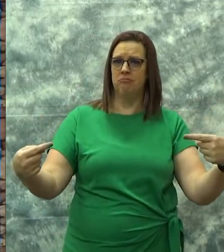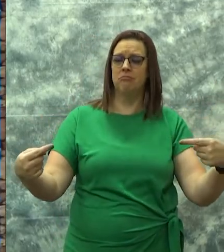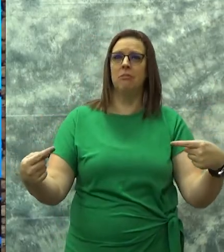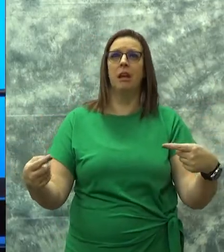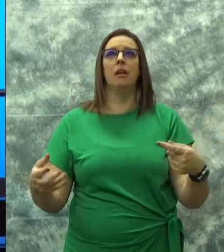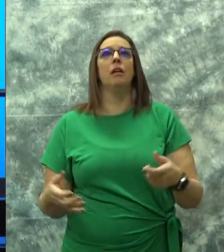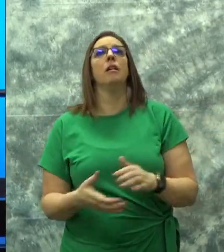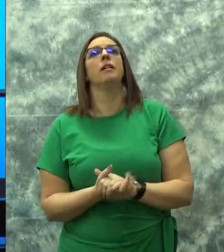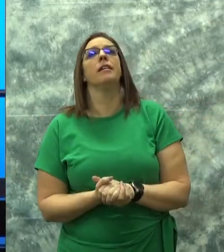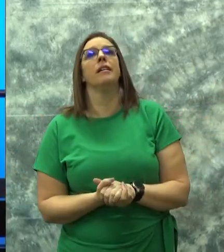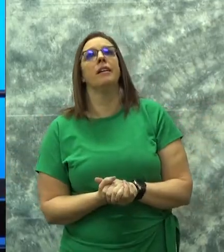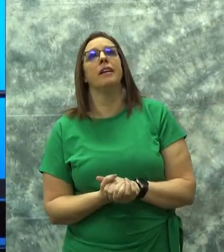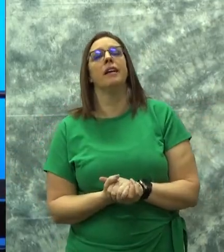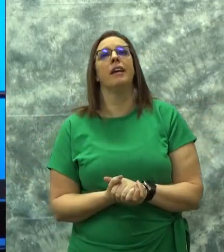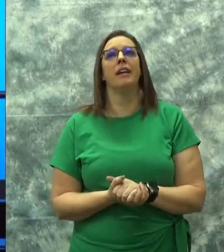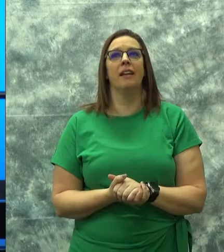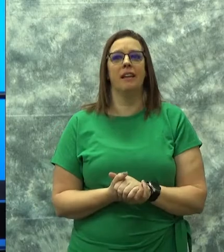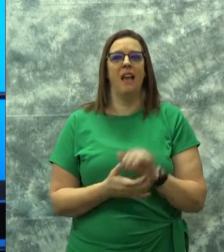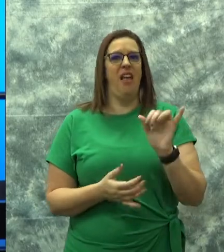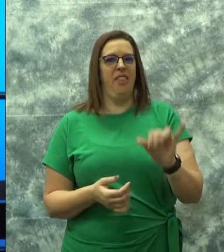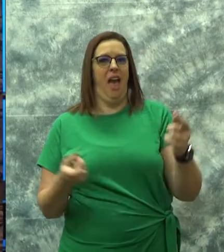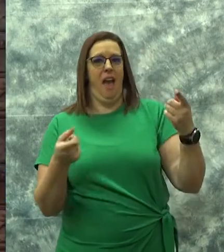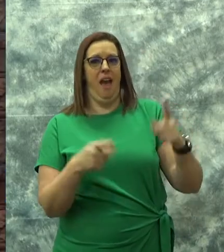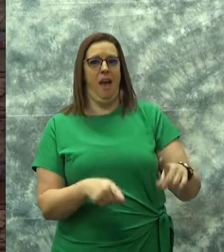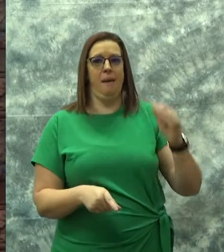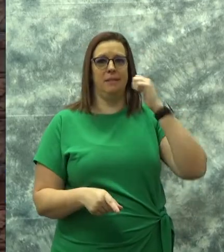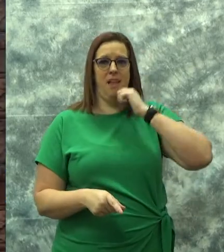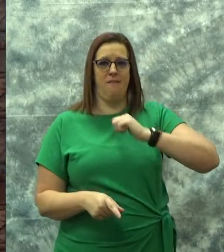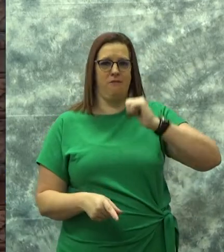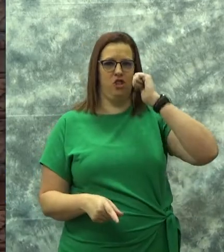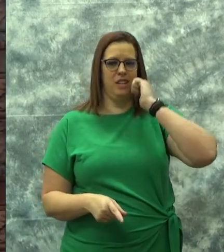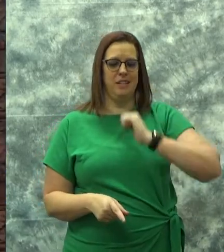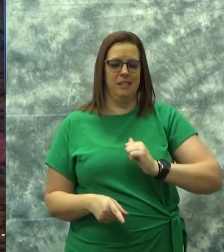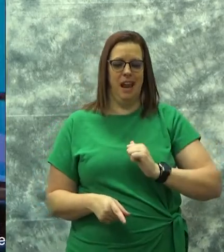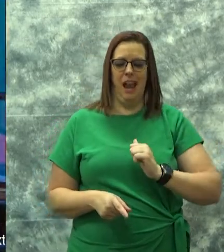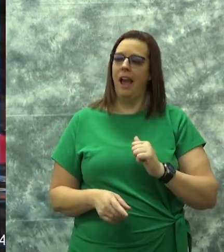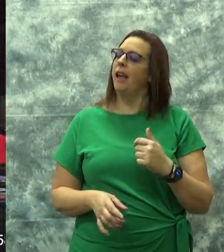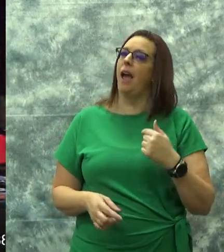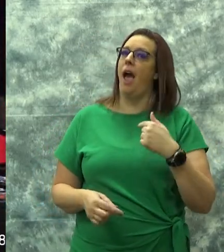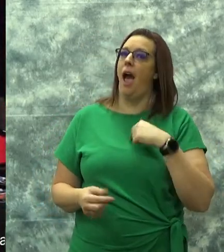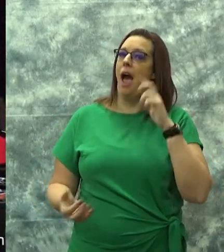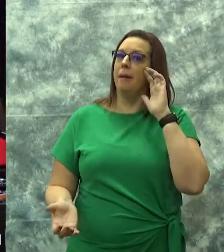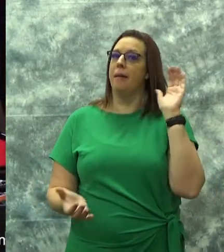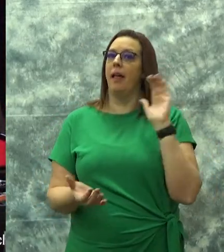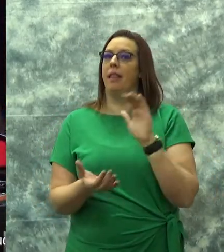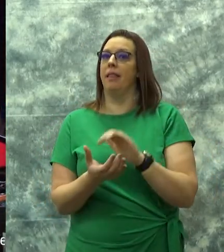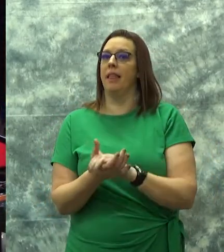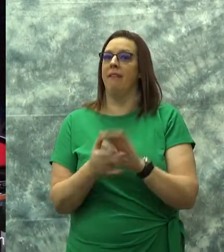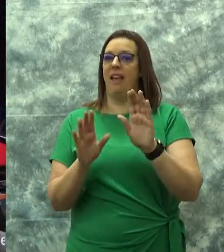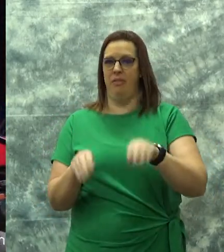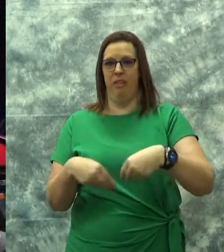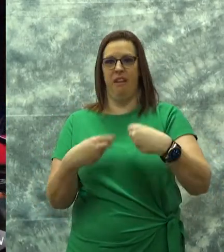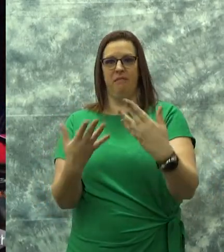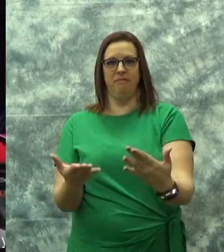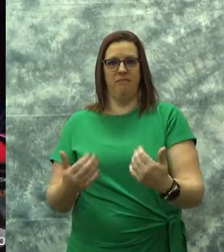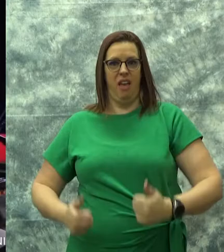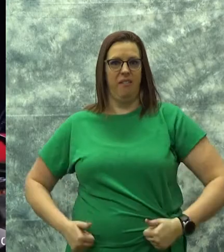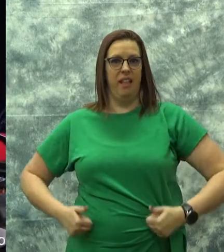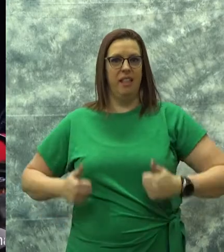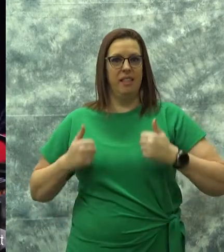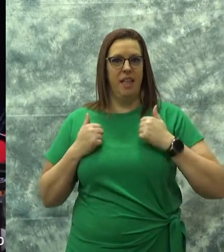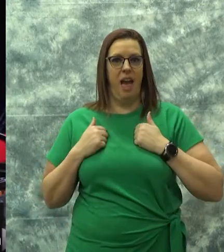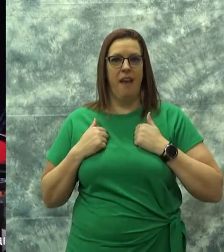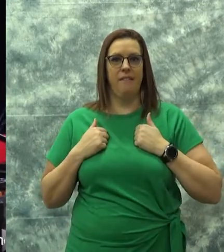discord that we face in our lives each and every day. I believe in the givingness